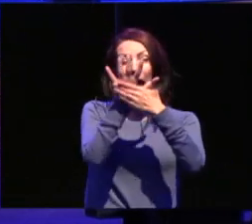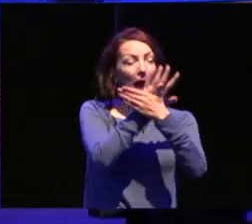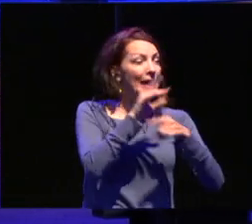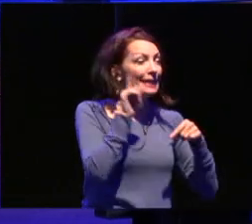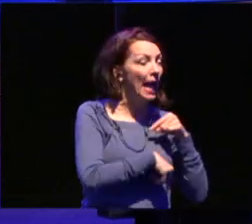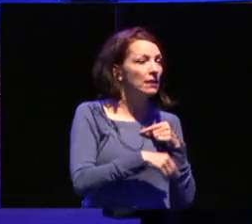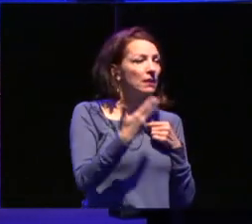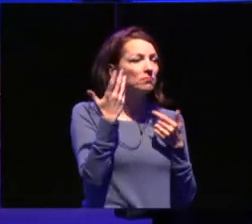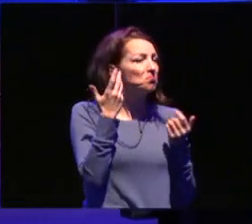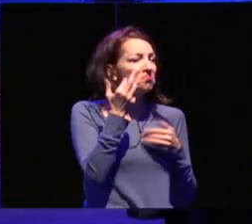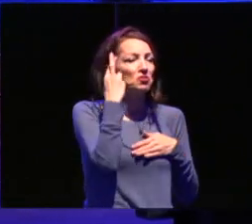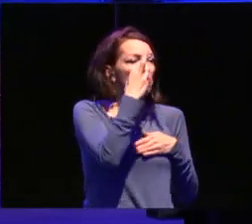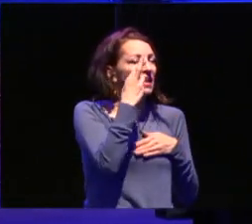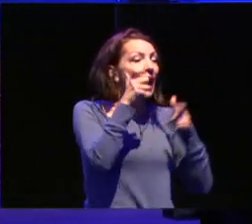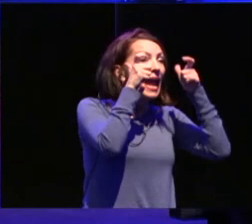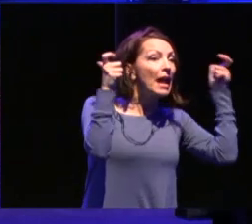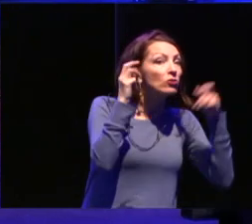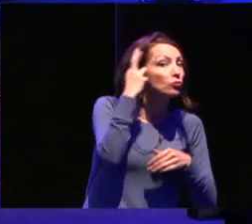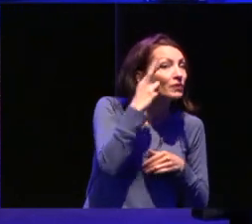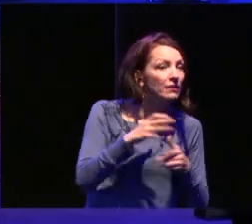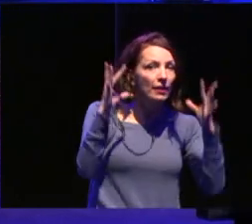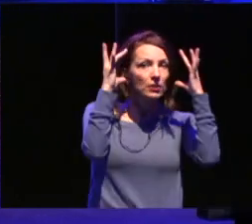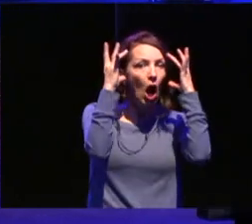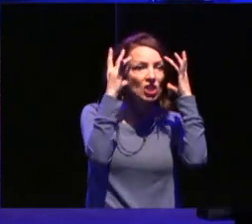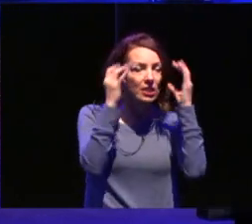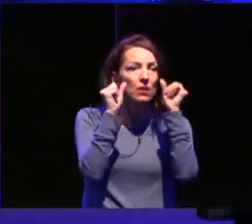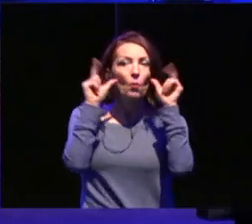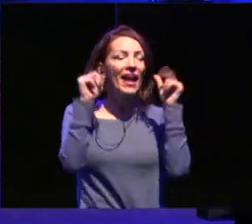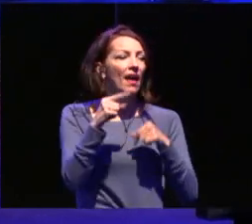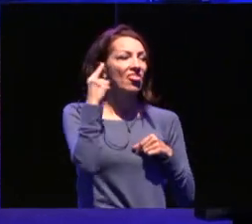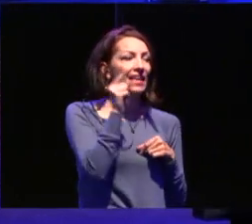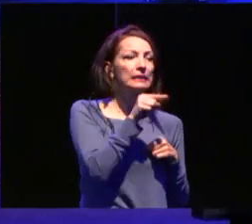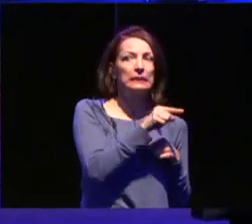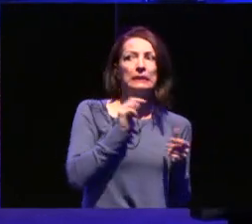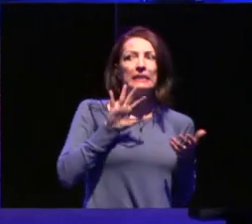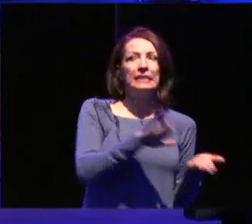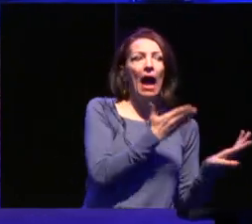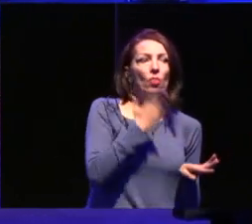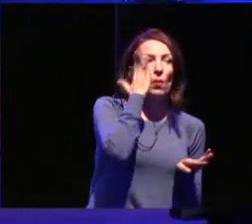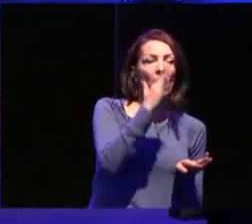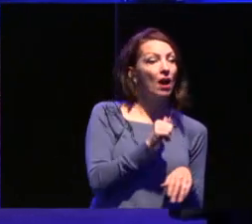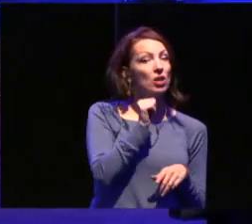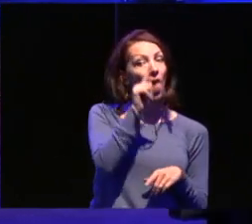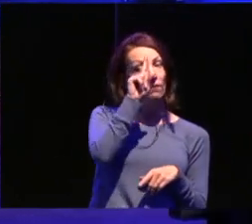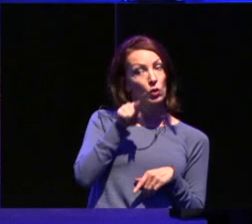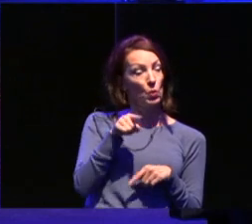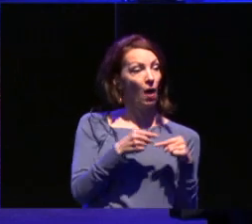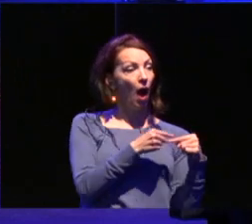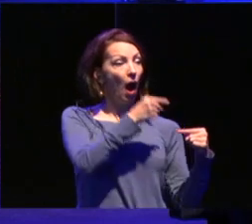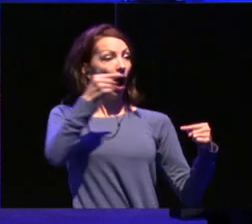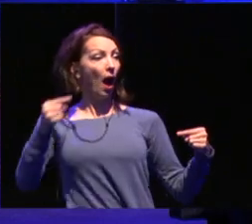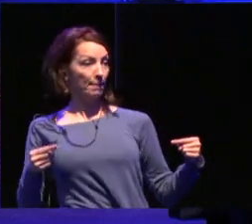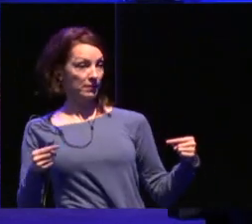know enlightenment, awakened consciousness. It thinks all of that means annihilation. Not for you. It means annihilation.